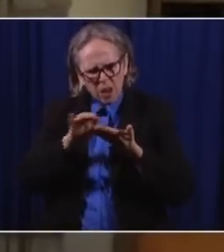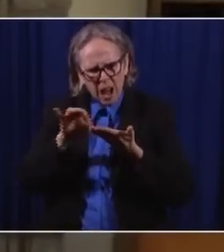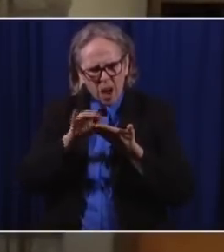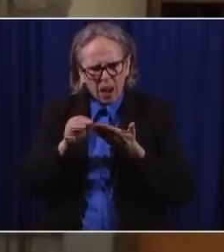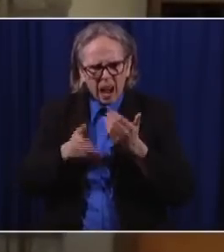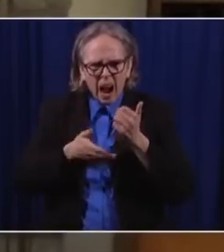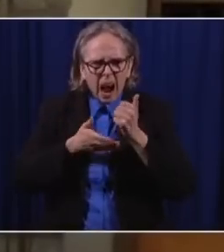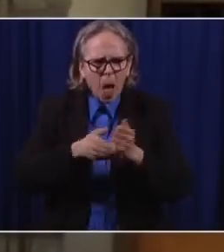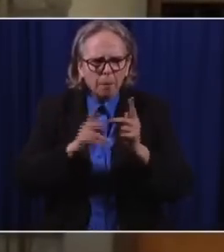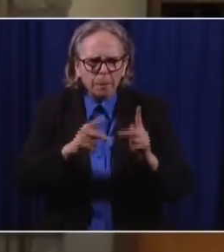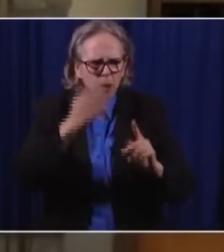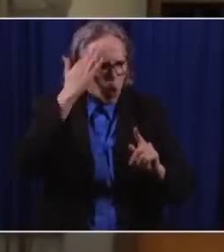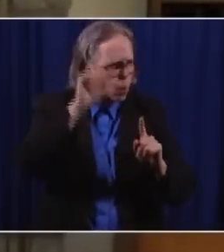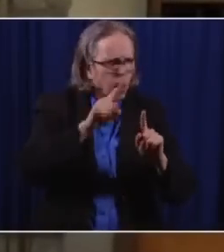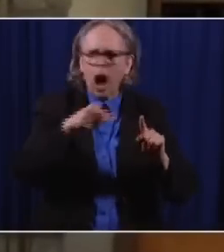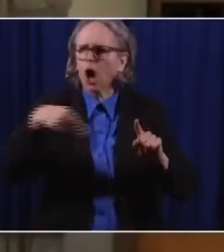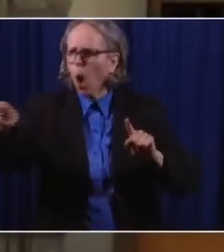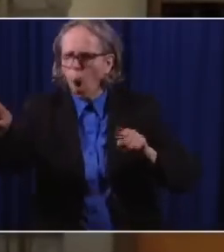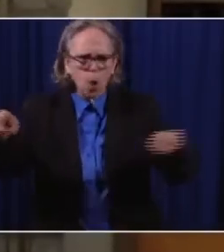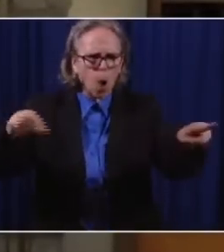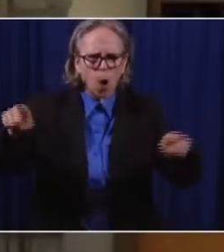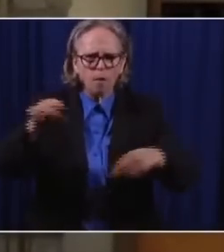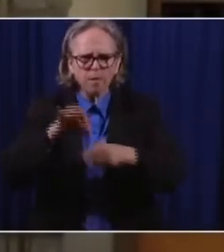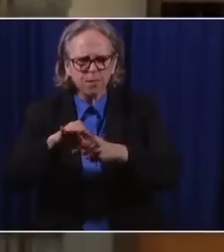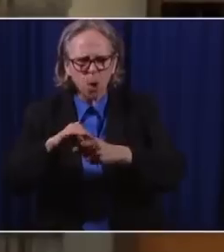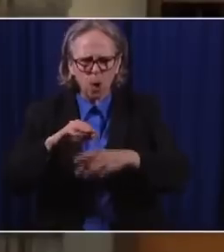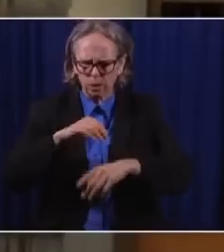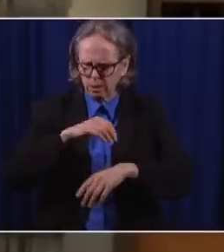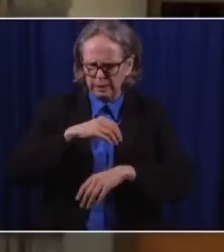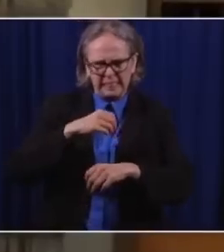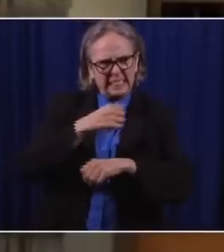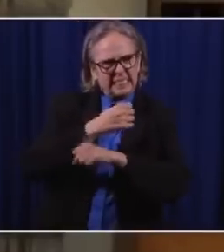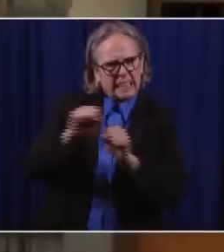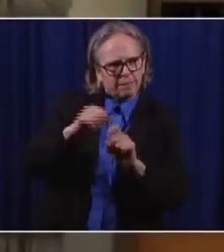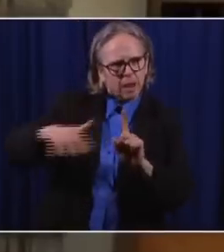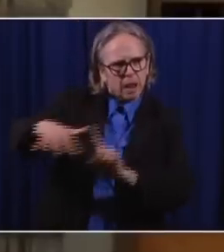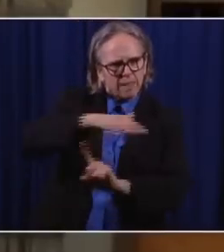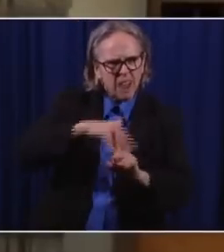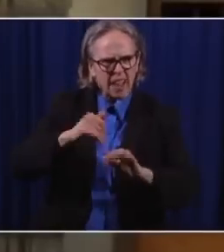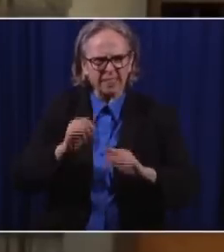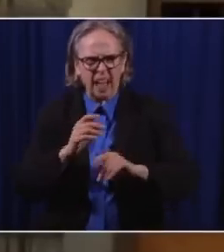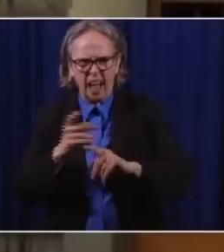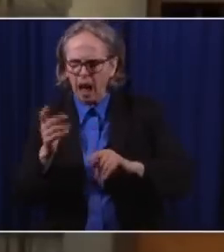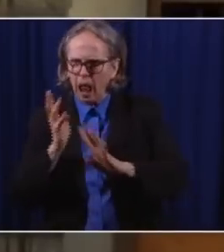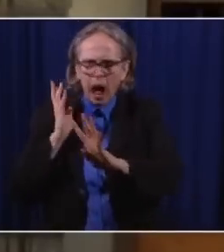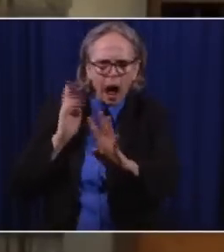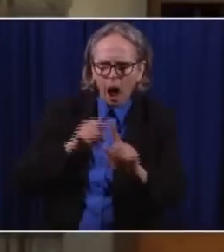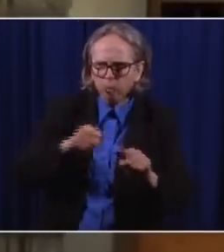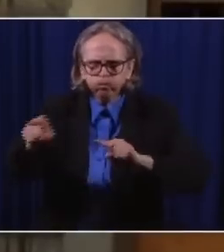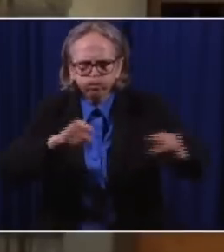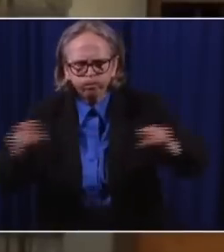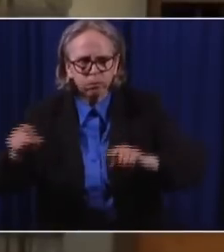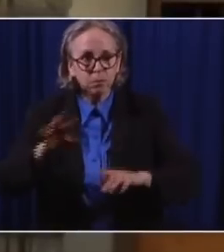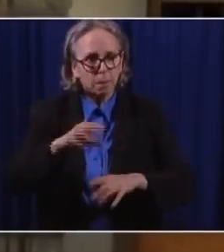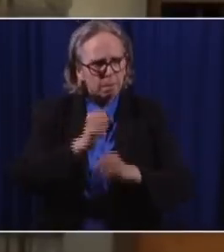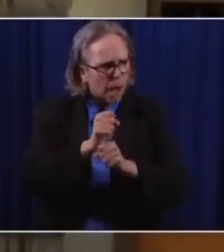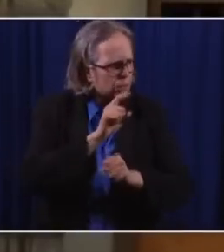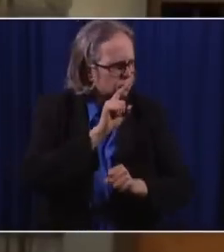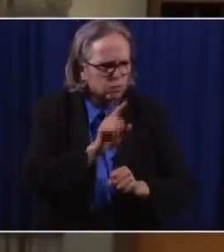so that they were safe, they were recorded correctly, and that they were protected. Thank